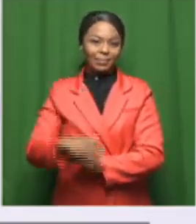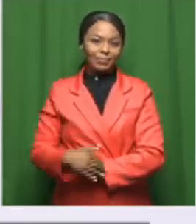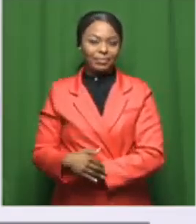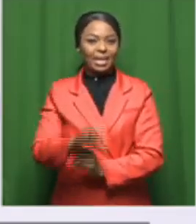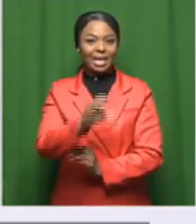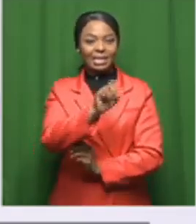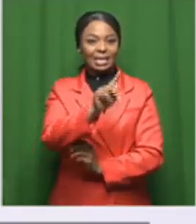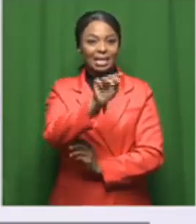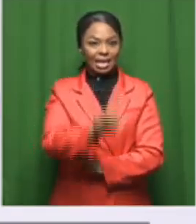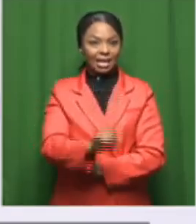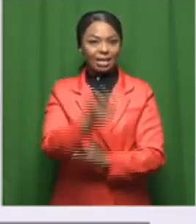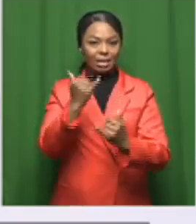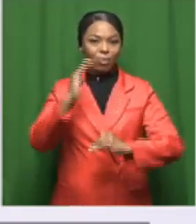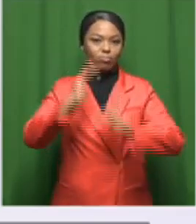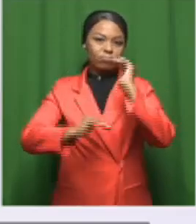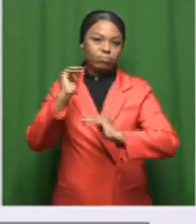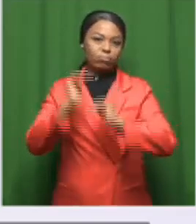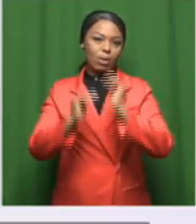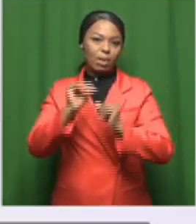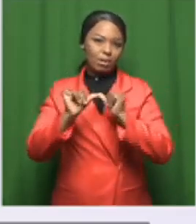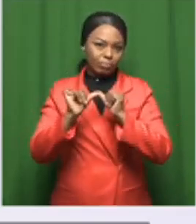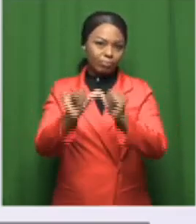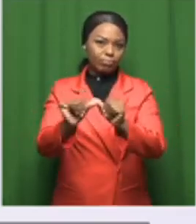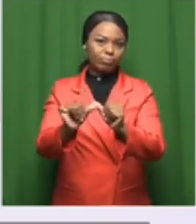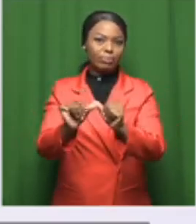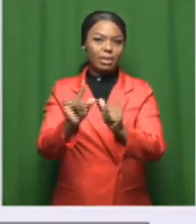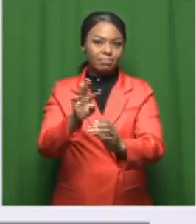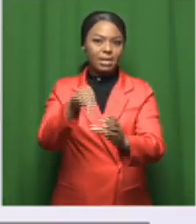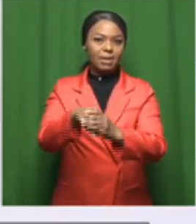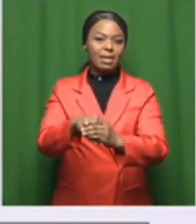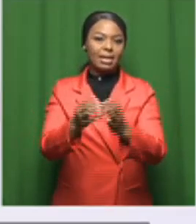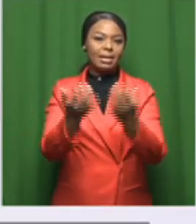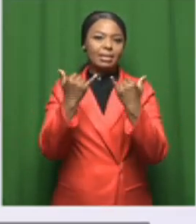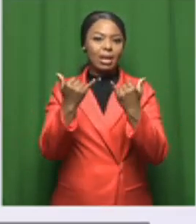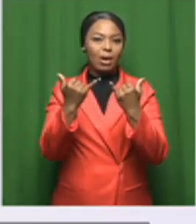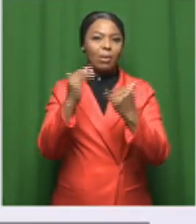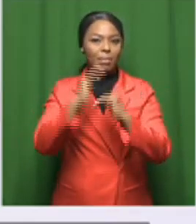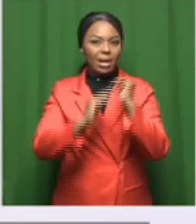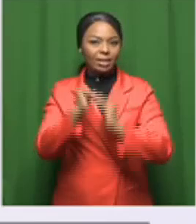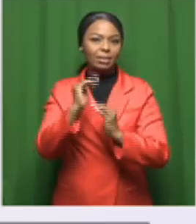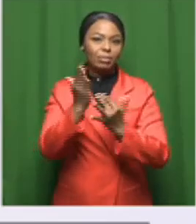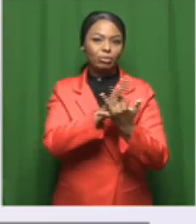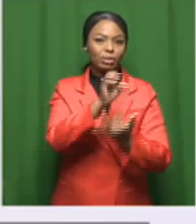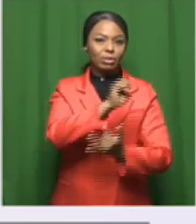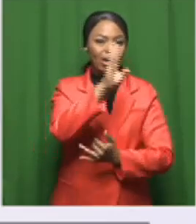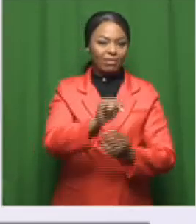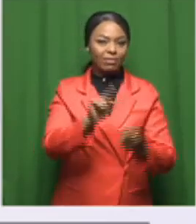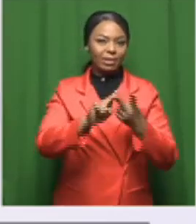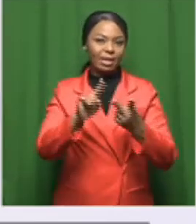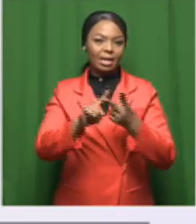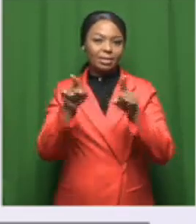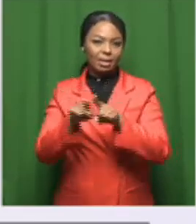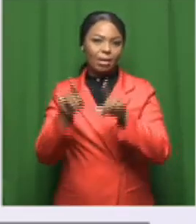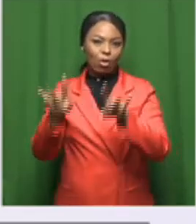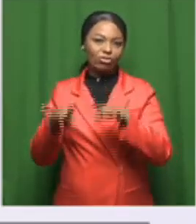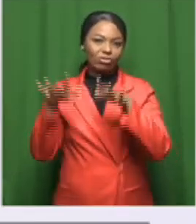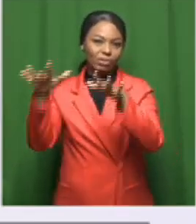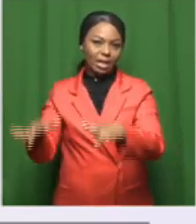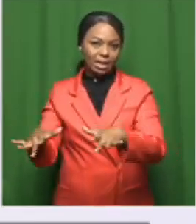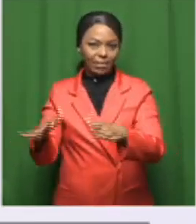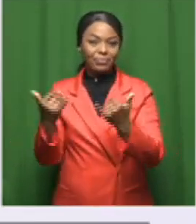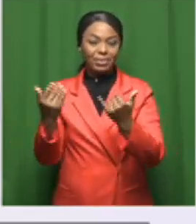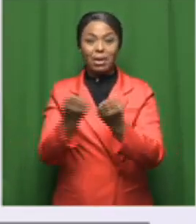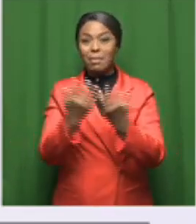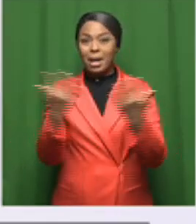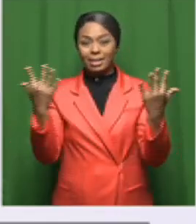under construction and eventually will form part of the SKA, which is being built between South Africa and Australia. And so this multi-billion rand project